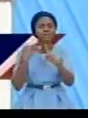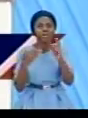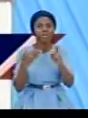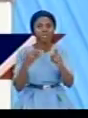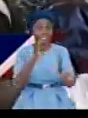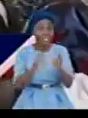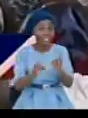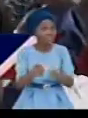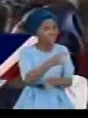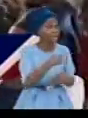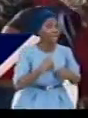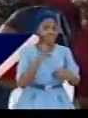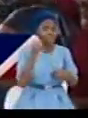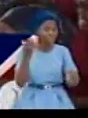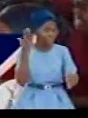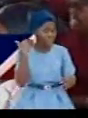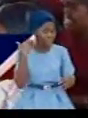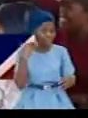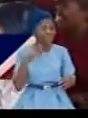now.